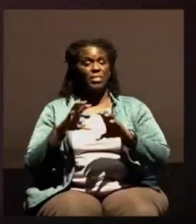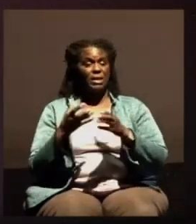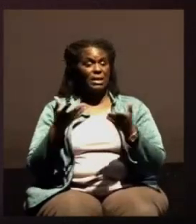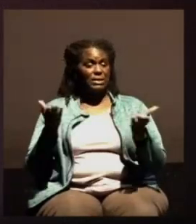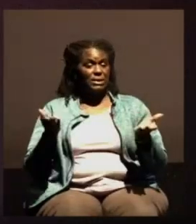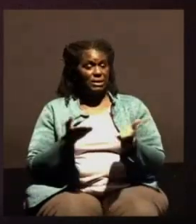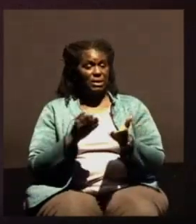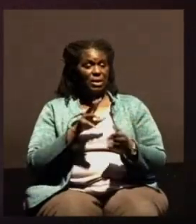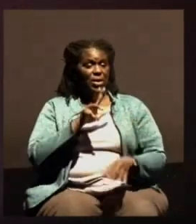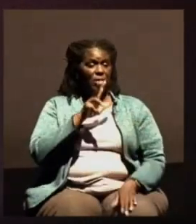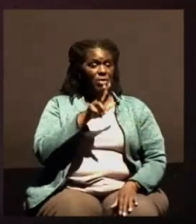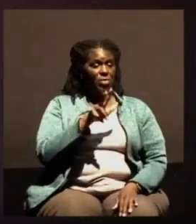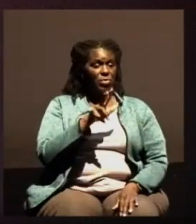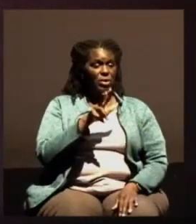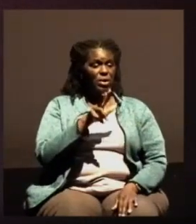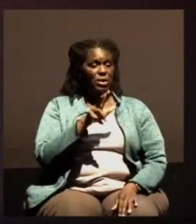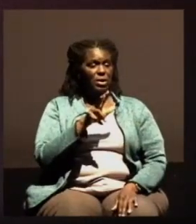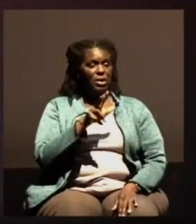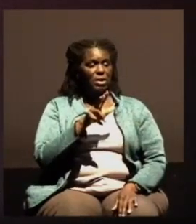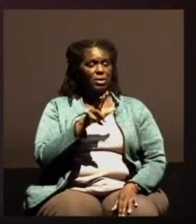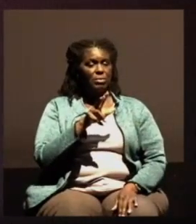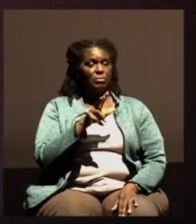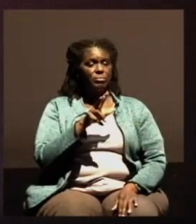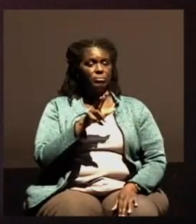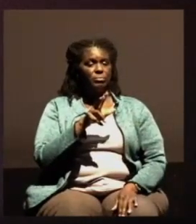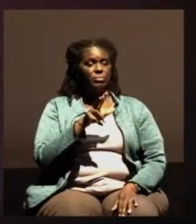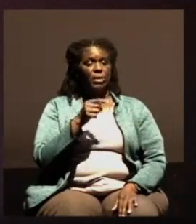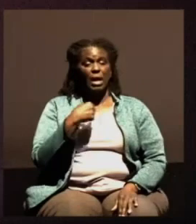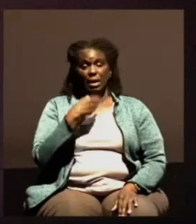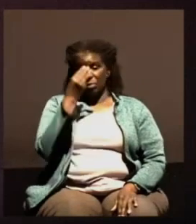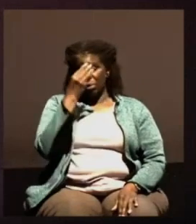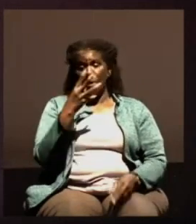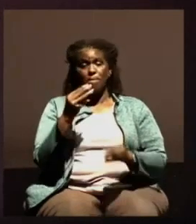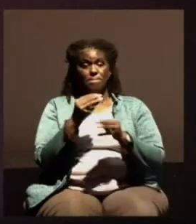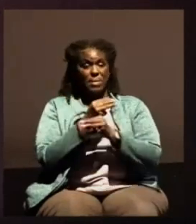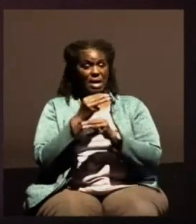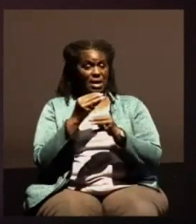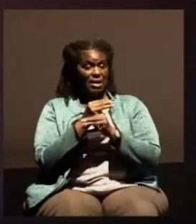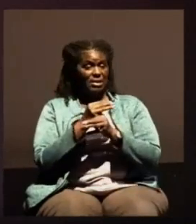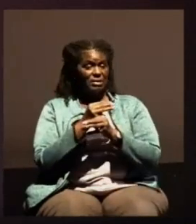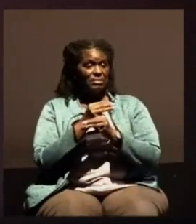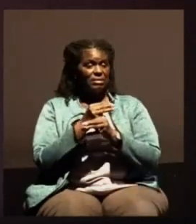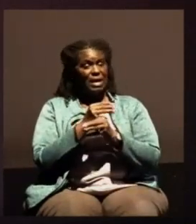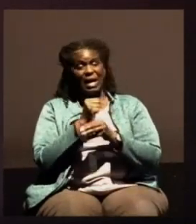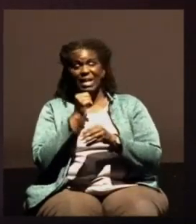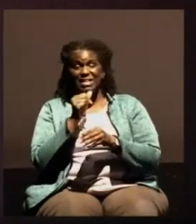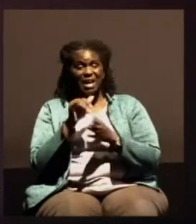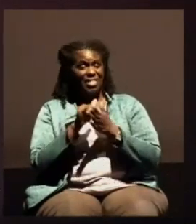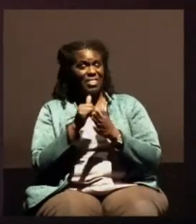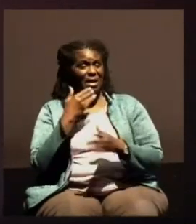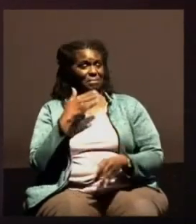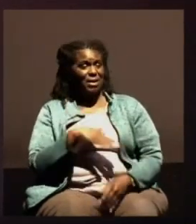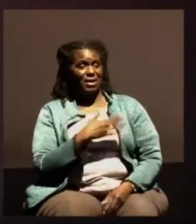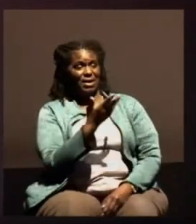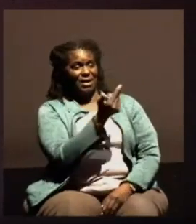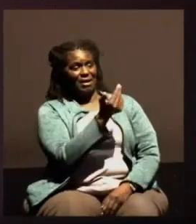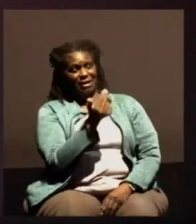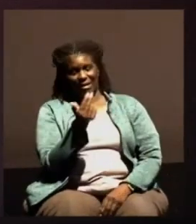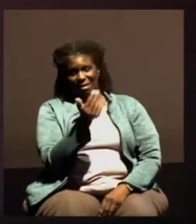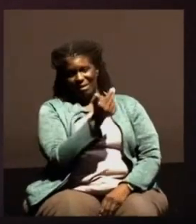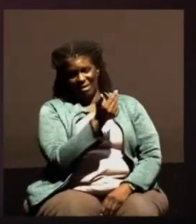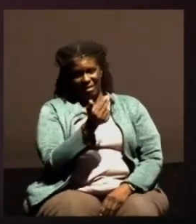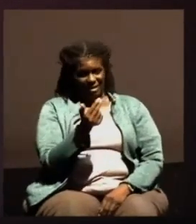and 3 in my semester abroad in Budapest. And I'm here to tell you that math, it's not that bad.